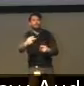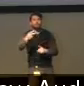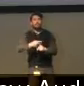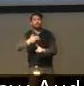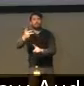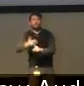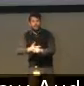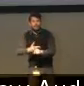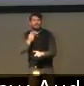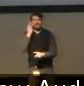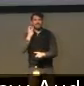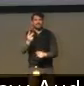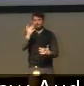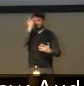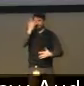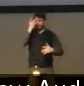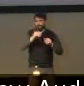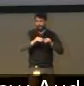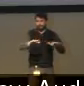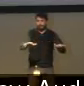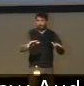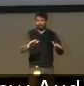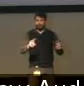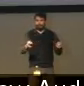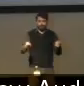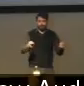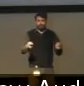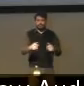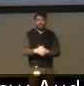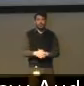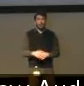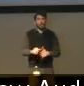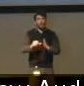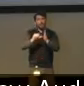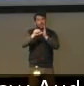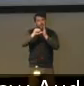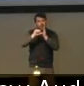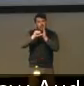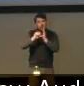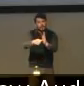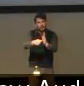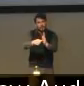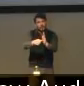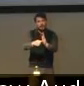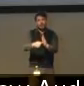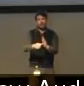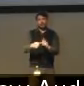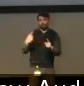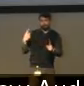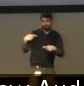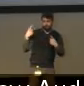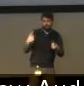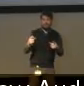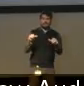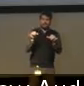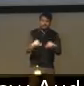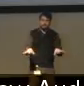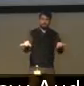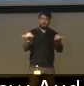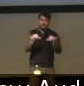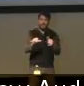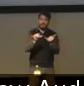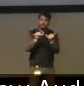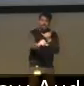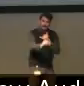So I cannot emphasize too much the importance of staying the course with staying home from work and